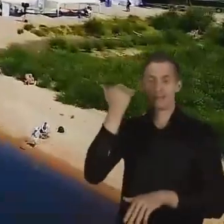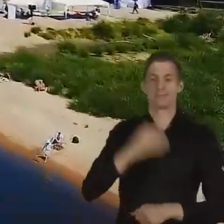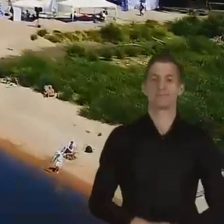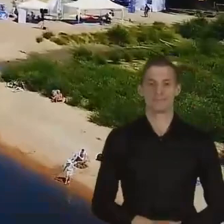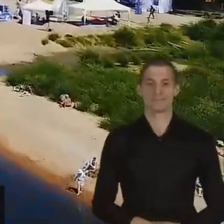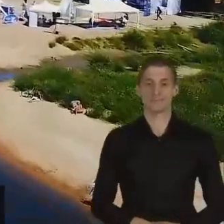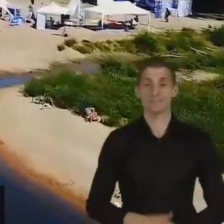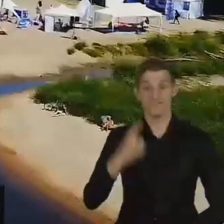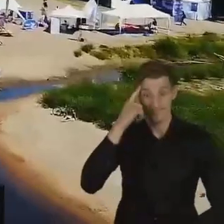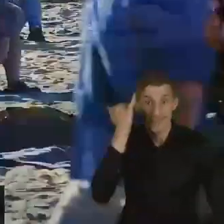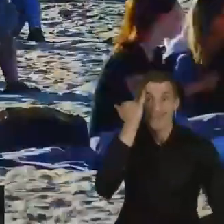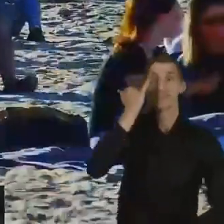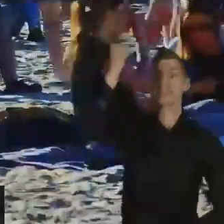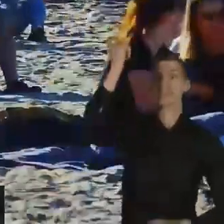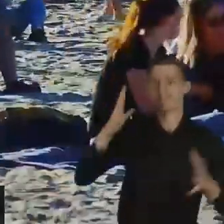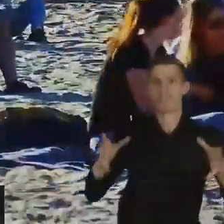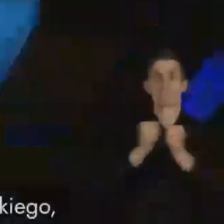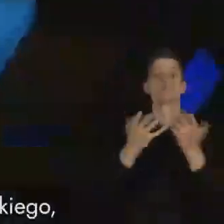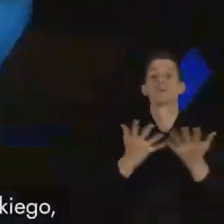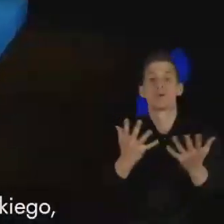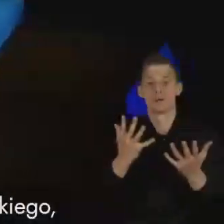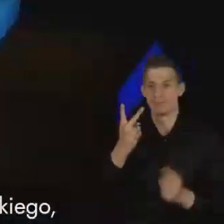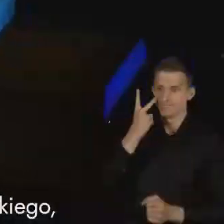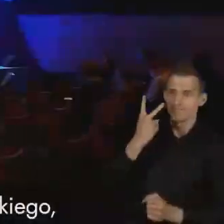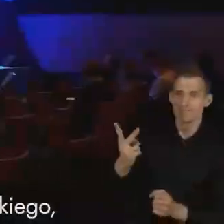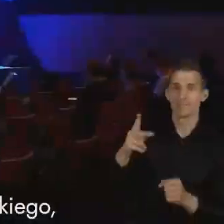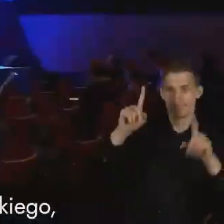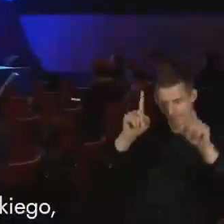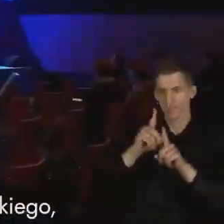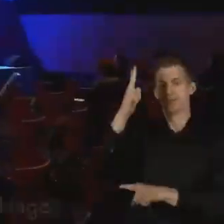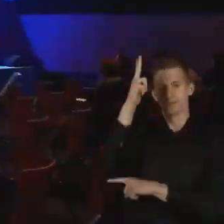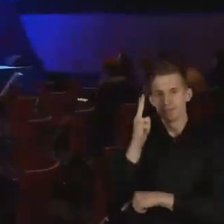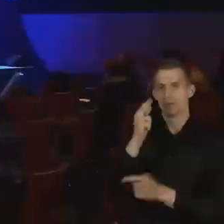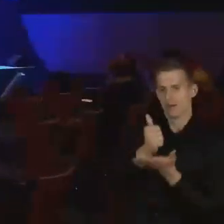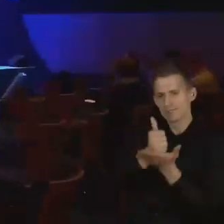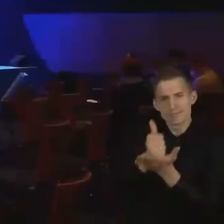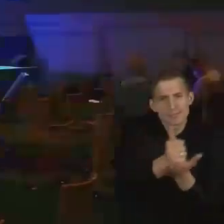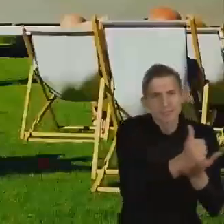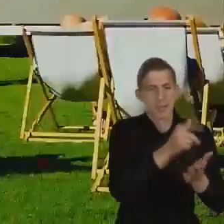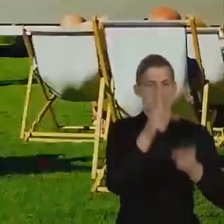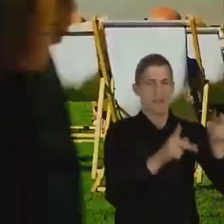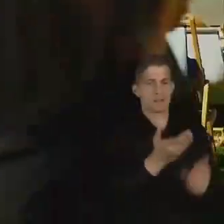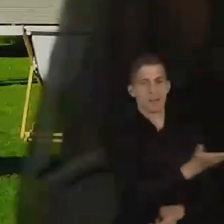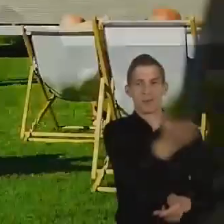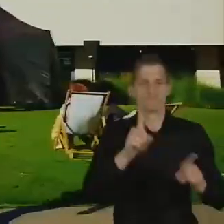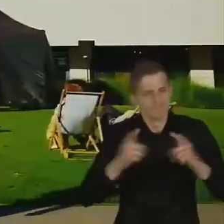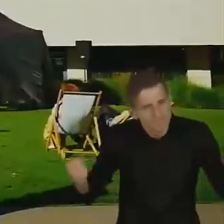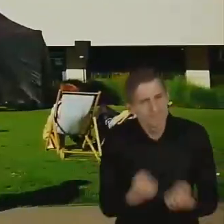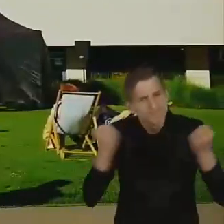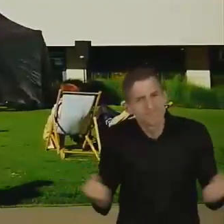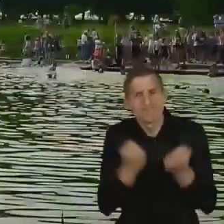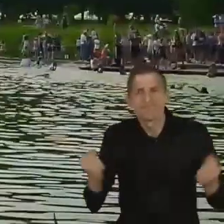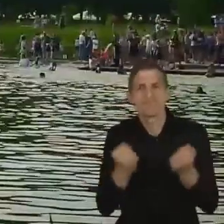Cities also draw on solutions which initiate and support the development of civil society, committed to the matters of the city and